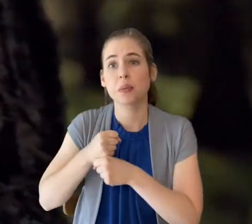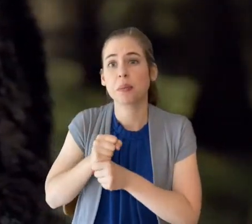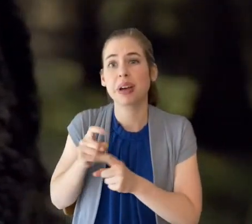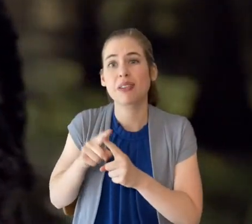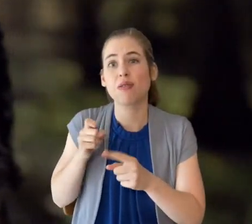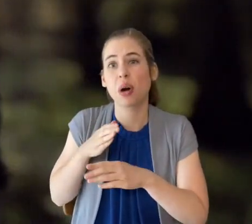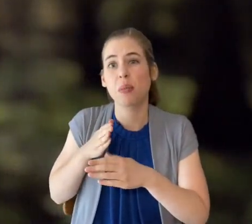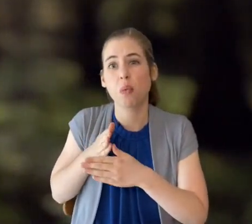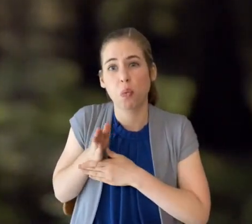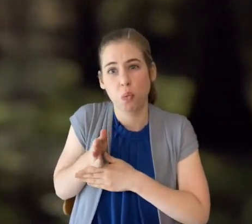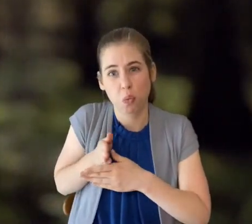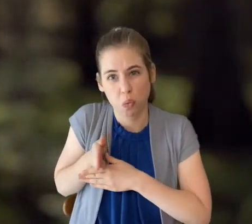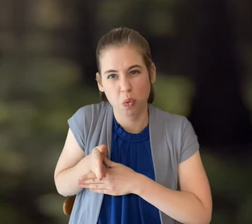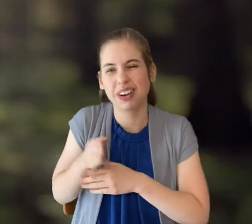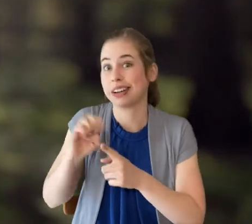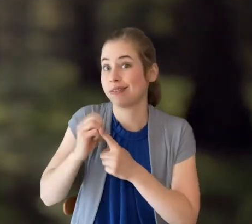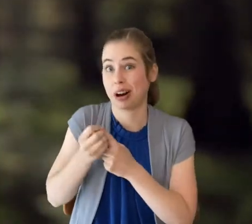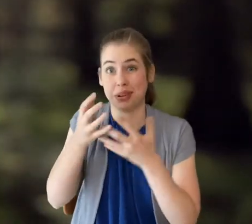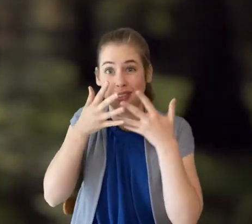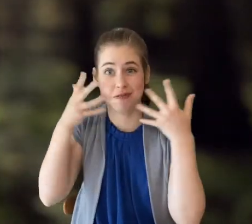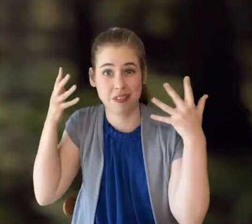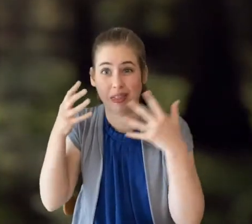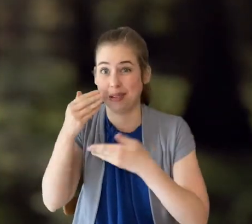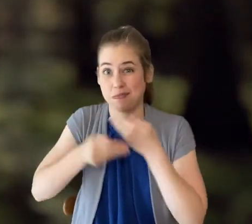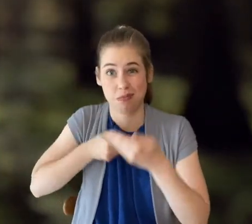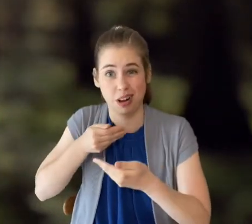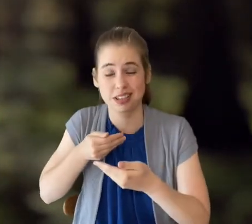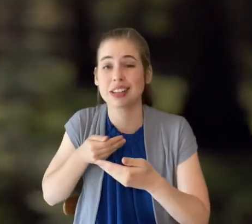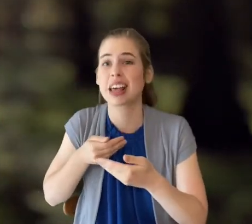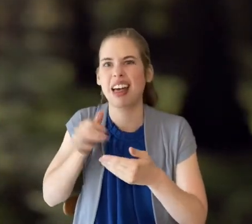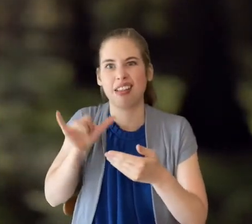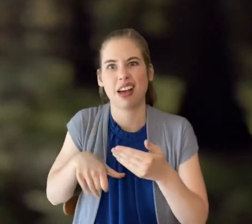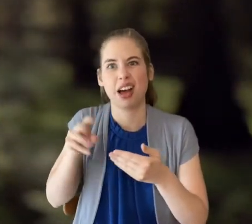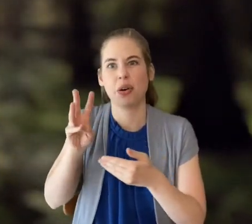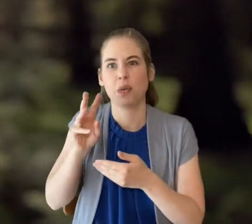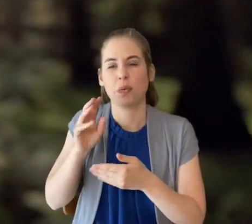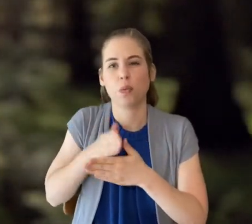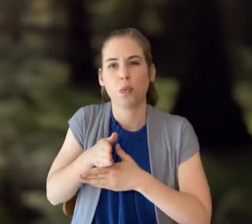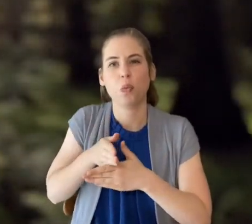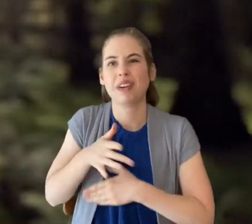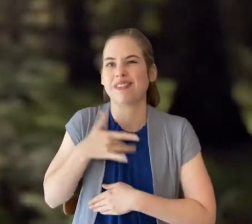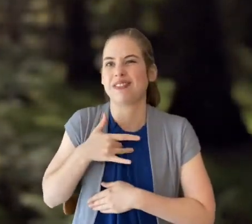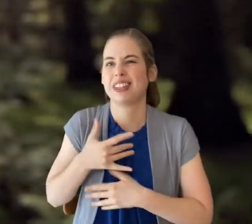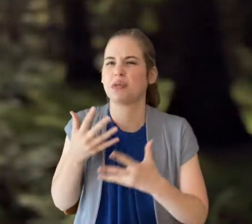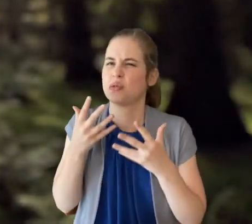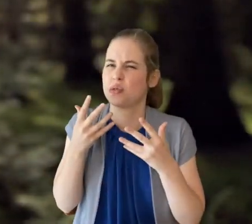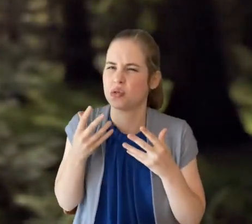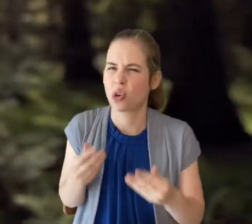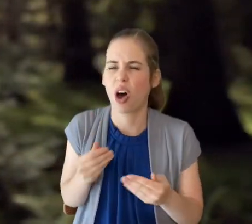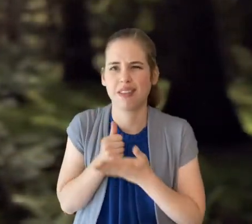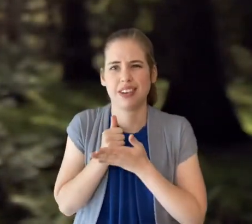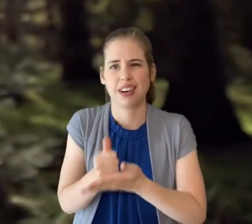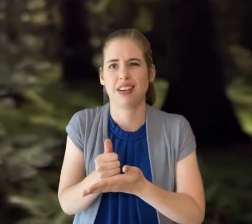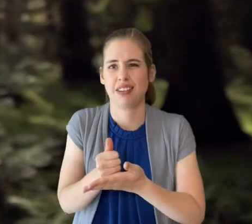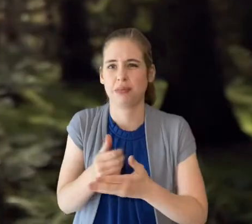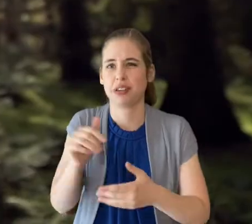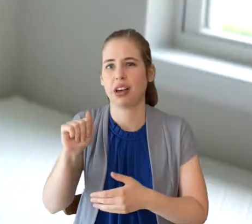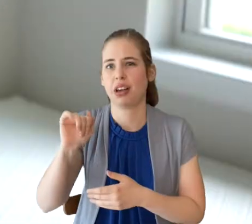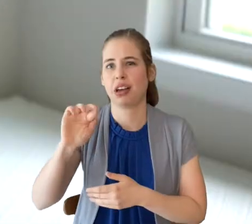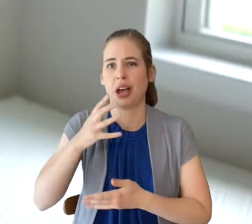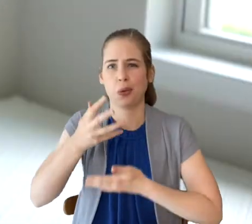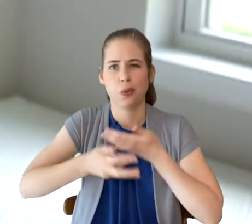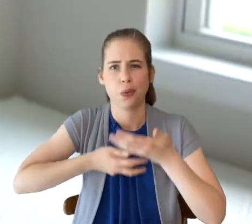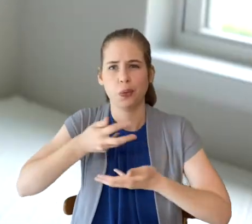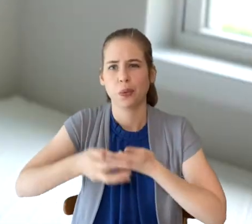environmentally responsible processes. The material is known to be exquisitely soft, in addition to providing enhanced breathability.